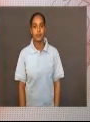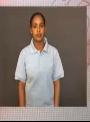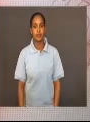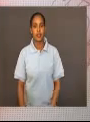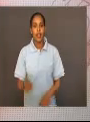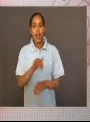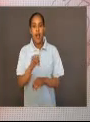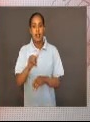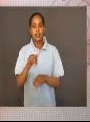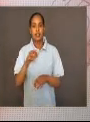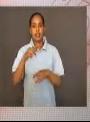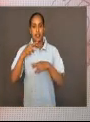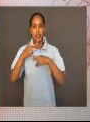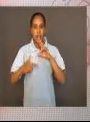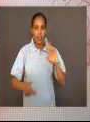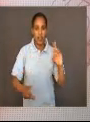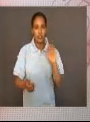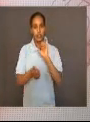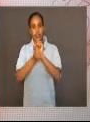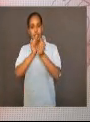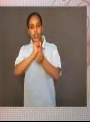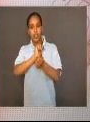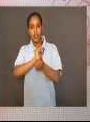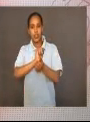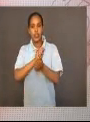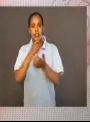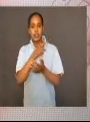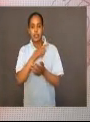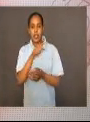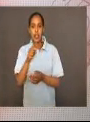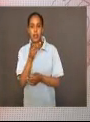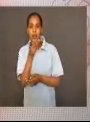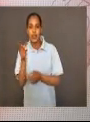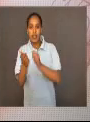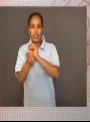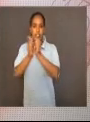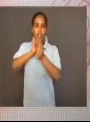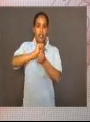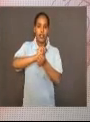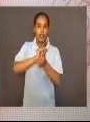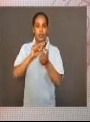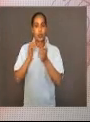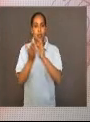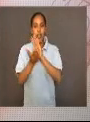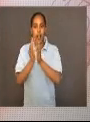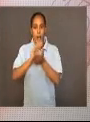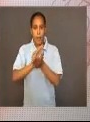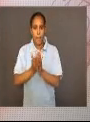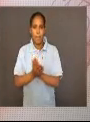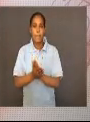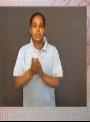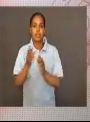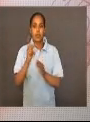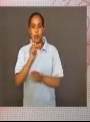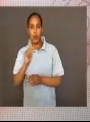As the reactants change, their particles change to become the